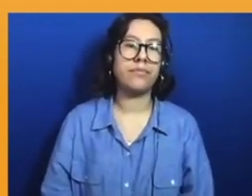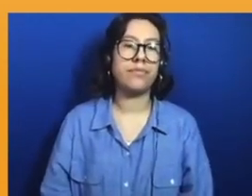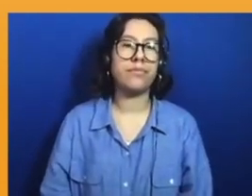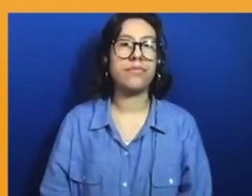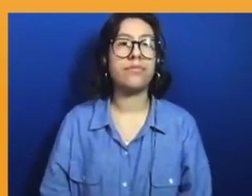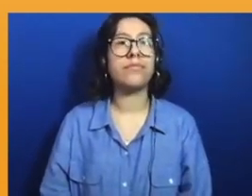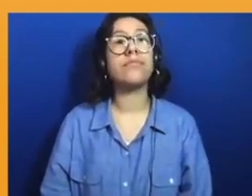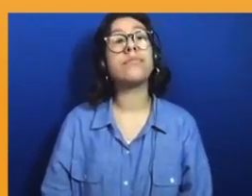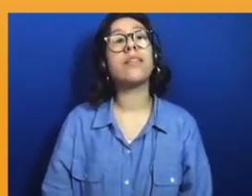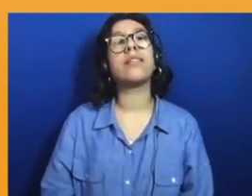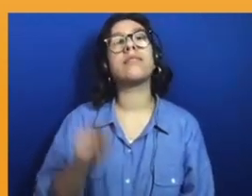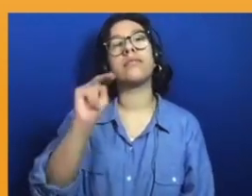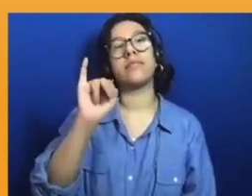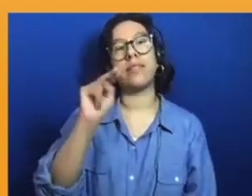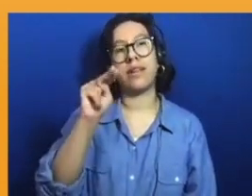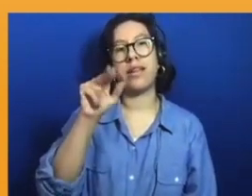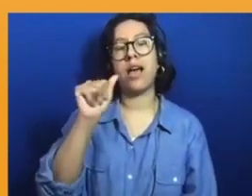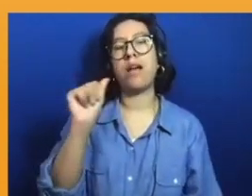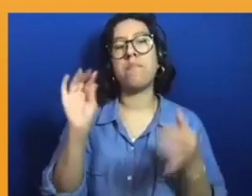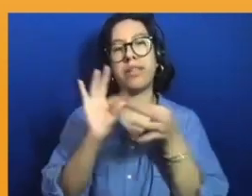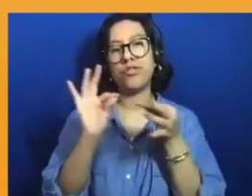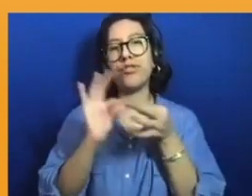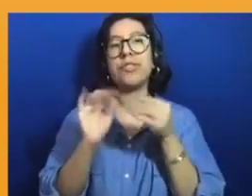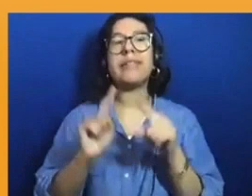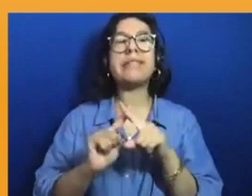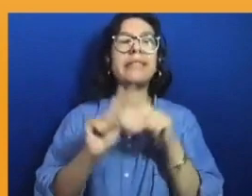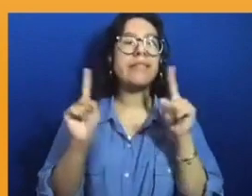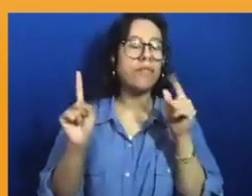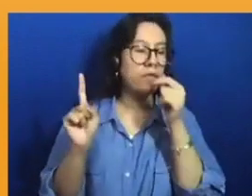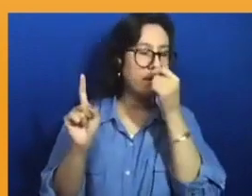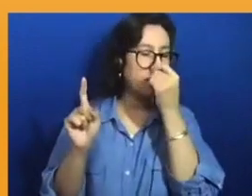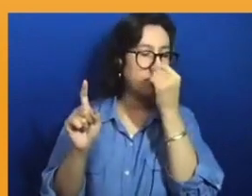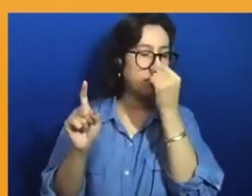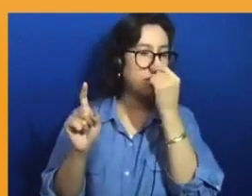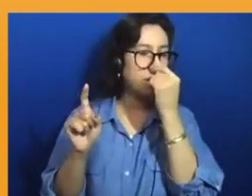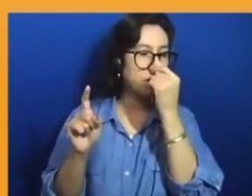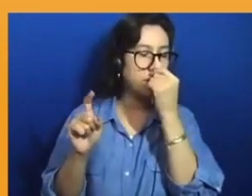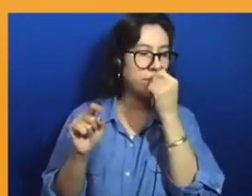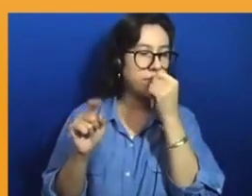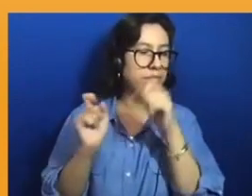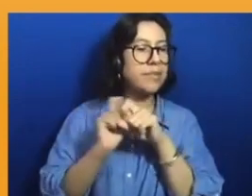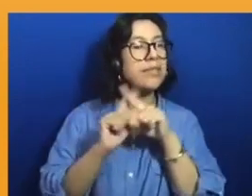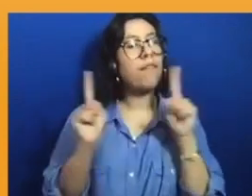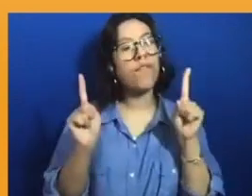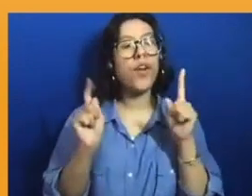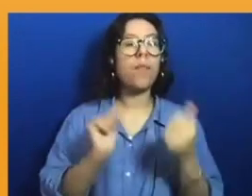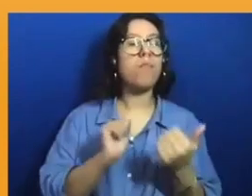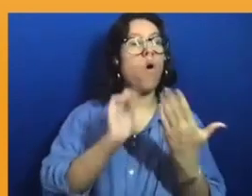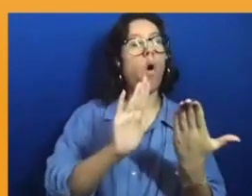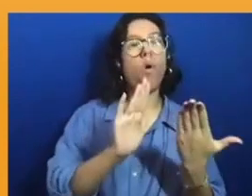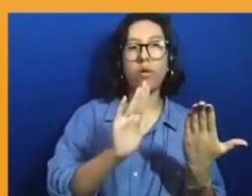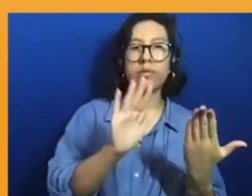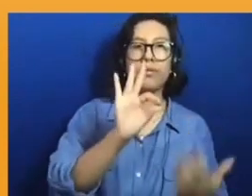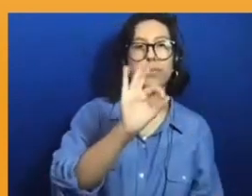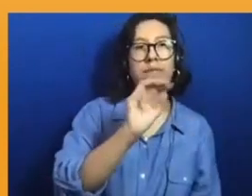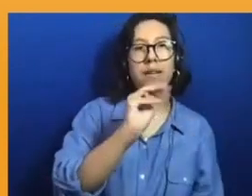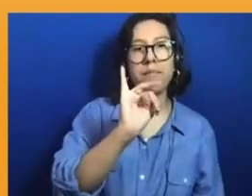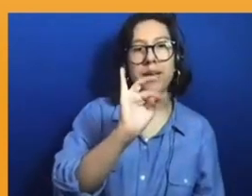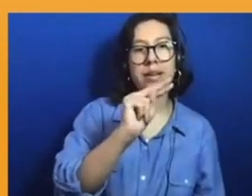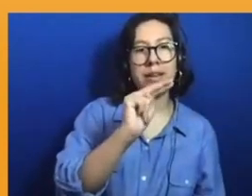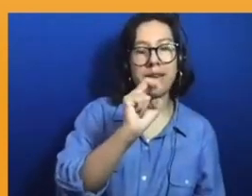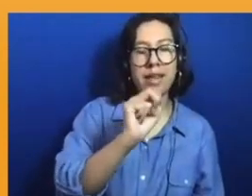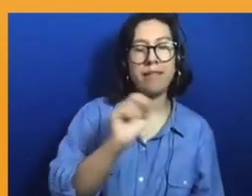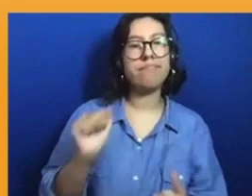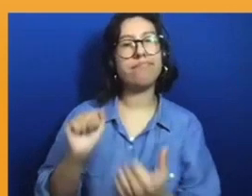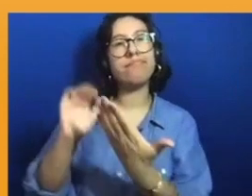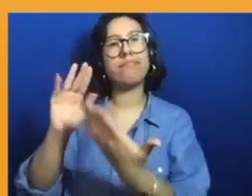as Naina said, there is a different grade of being feminine and being masculine. And